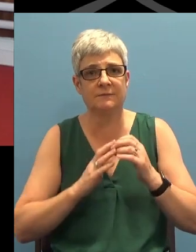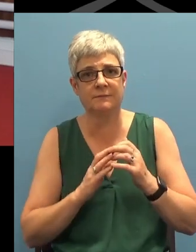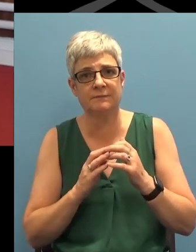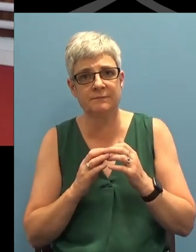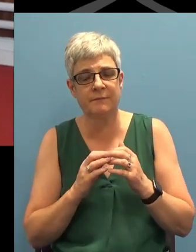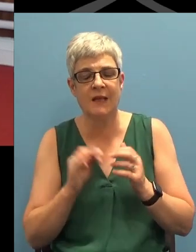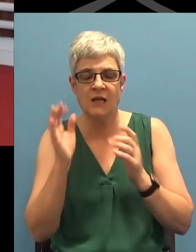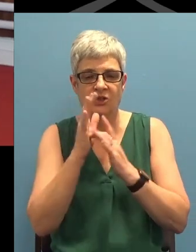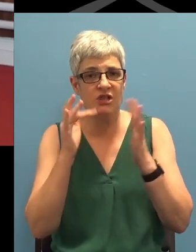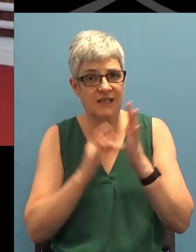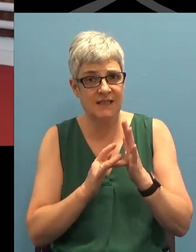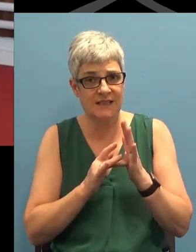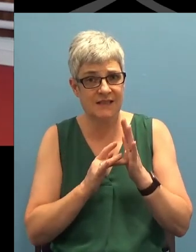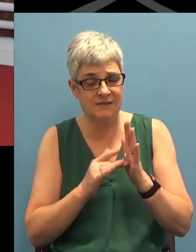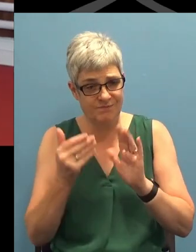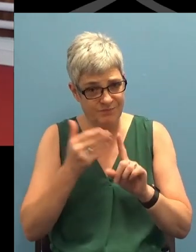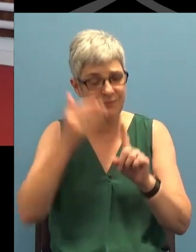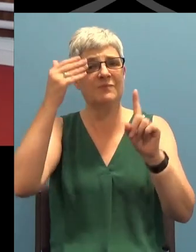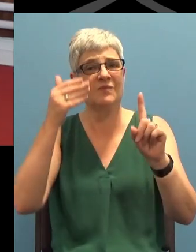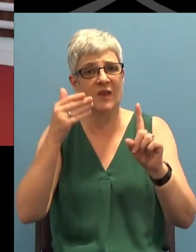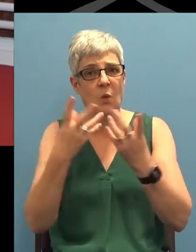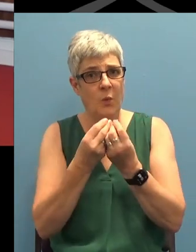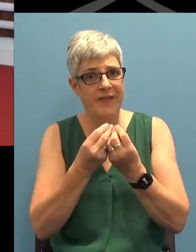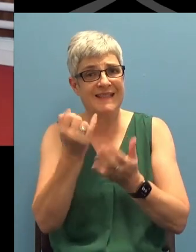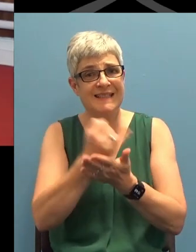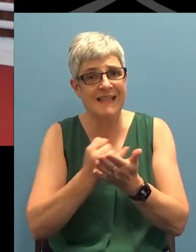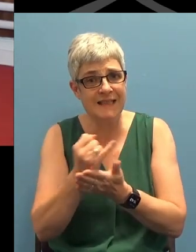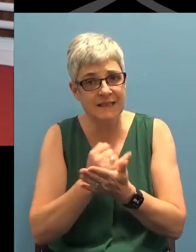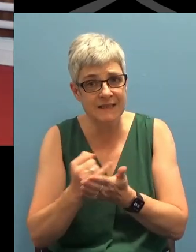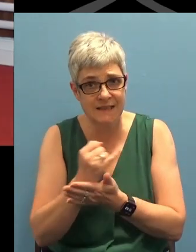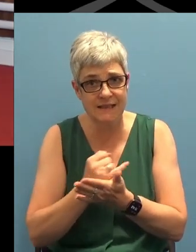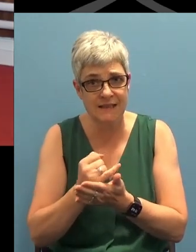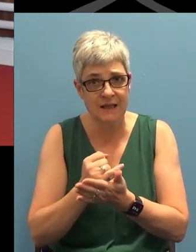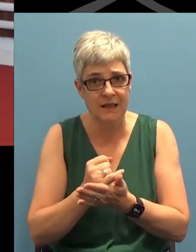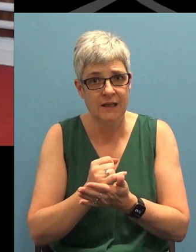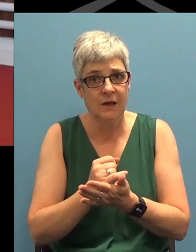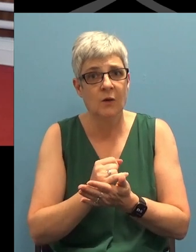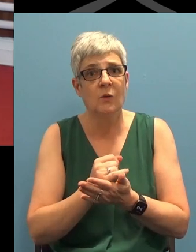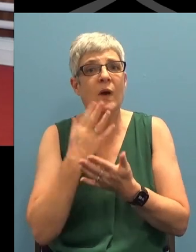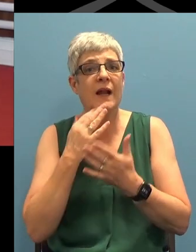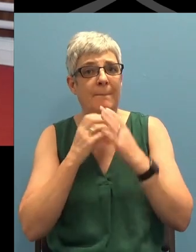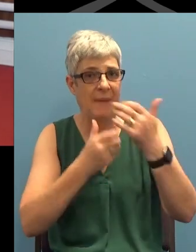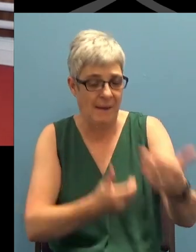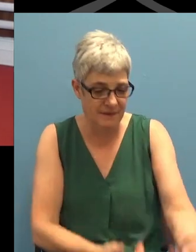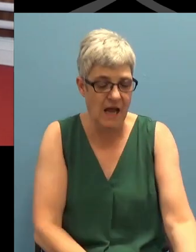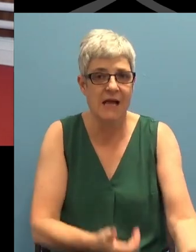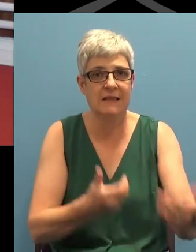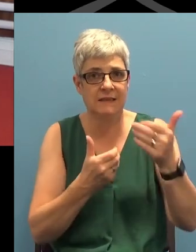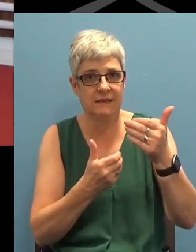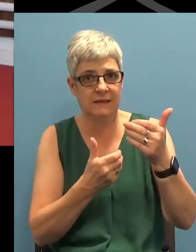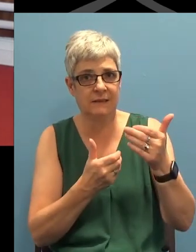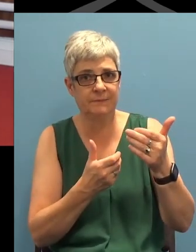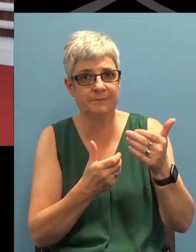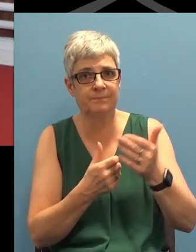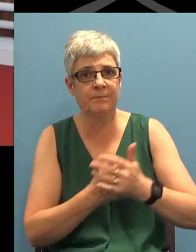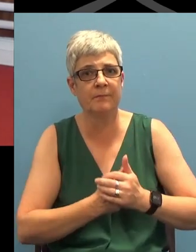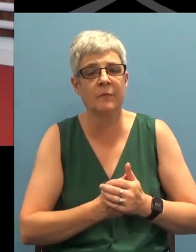it. Jesus identified with the sinners of the world as he was being baptized by John.